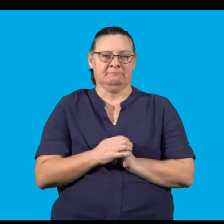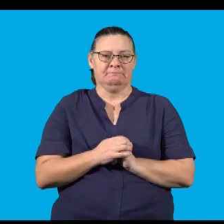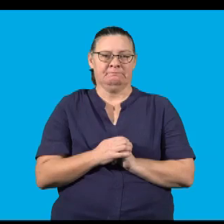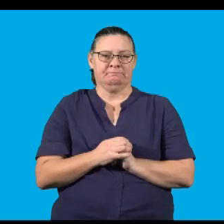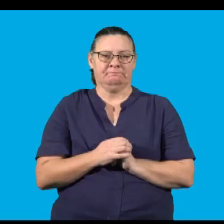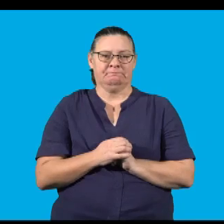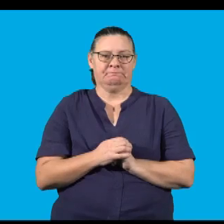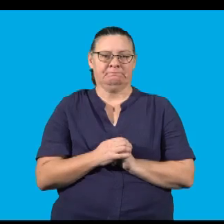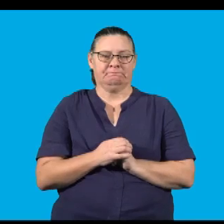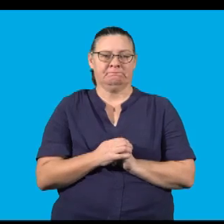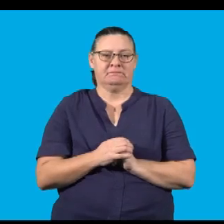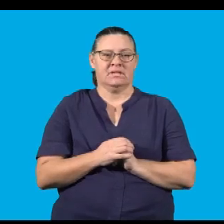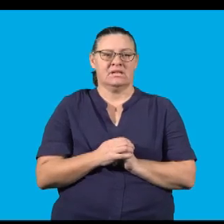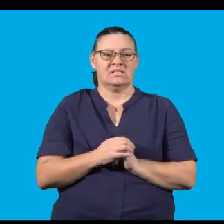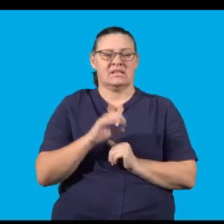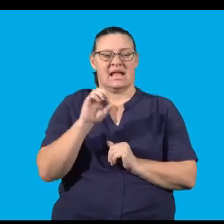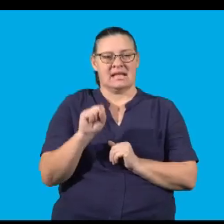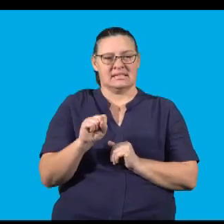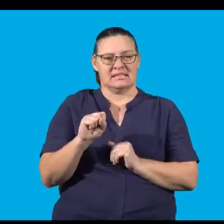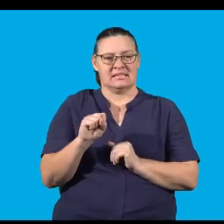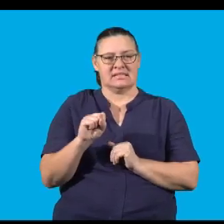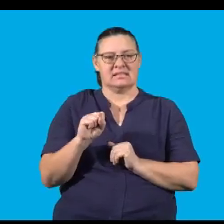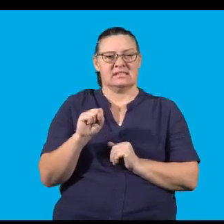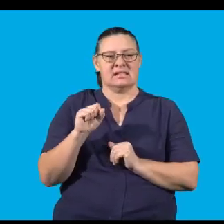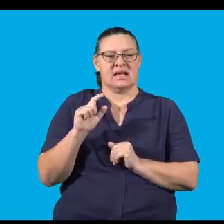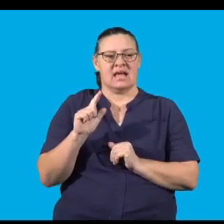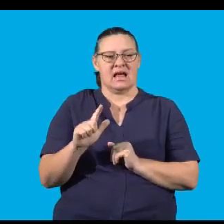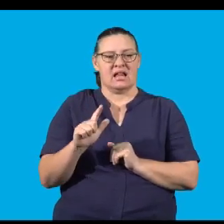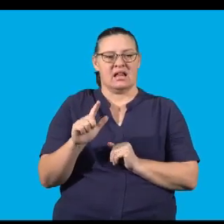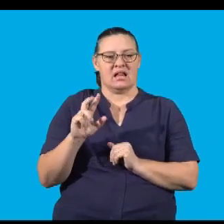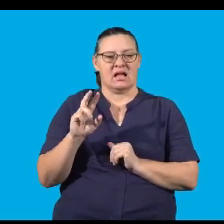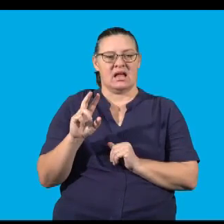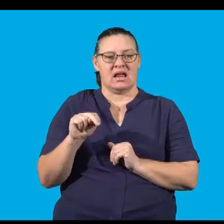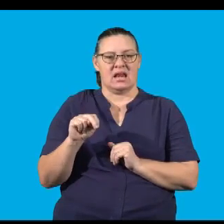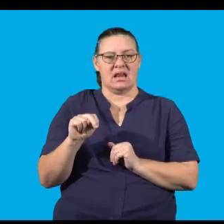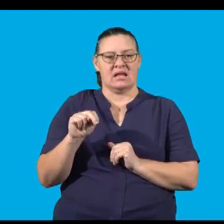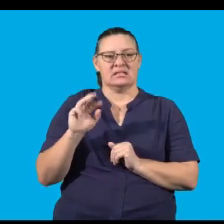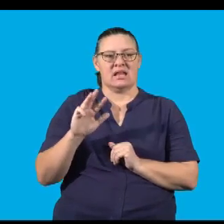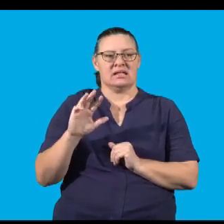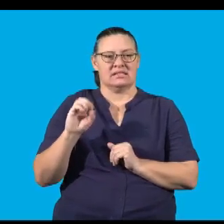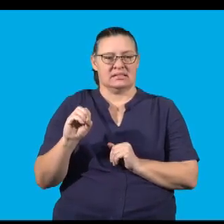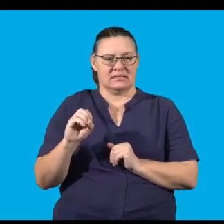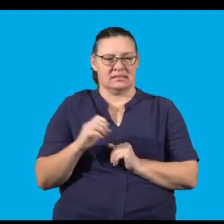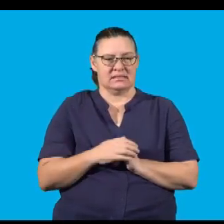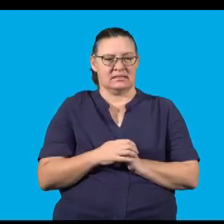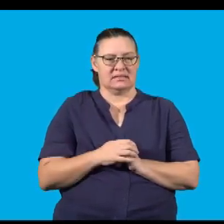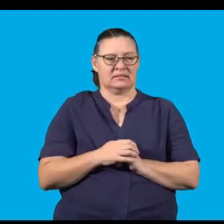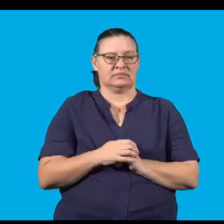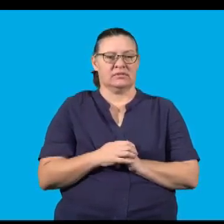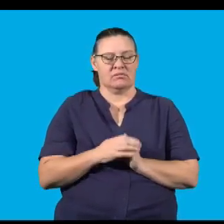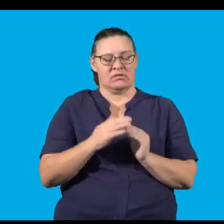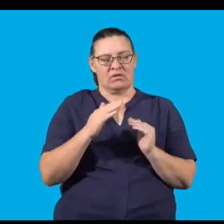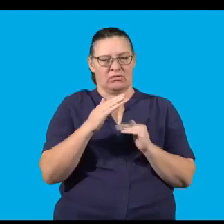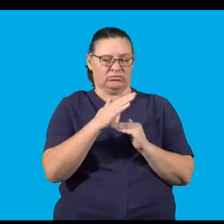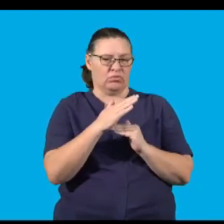triangle, and they tell you that angle SLN is 90, which is also marked on the corner there,